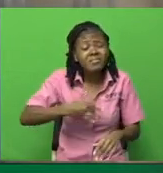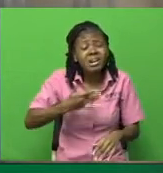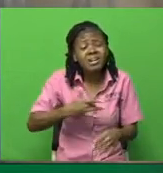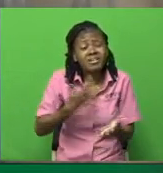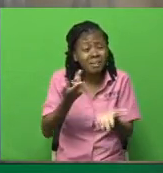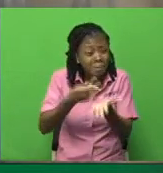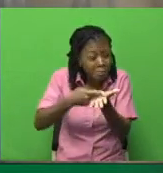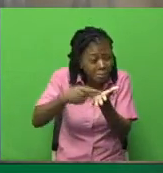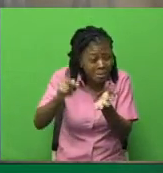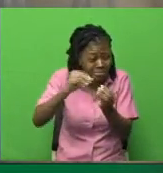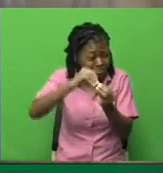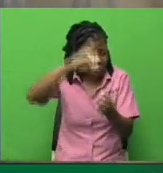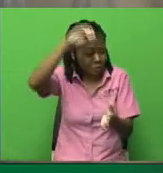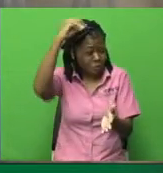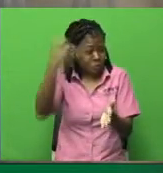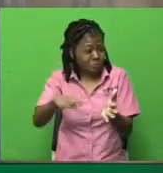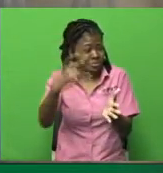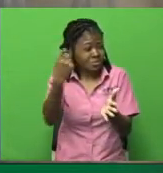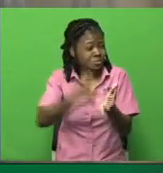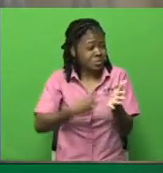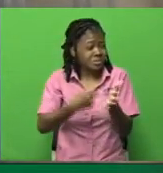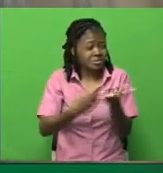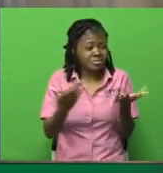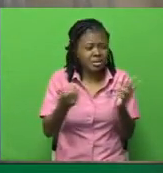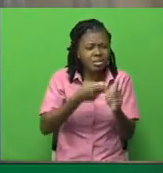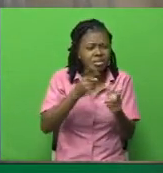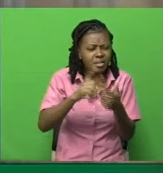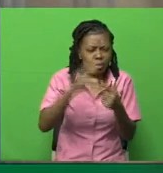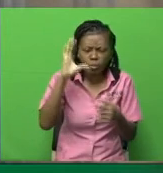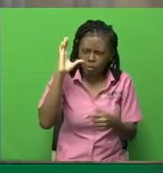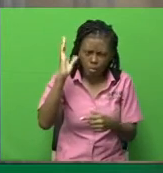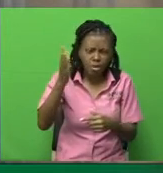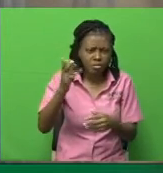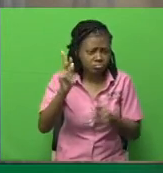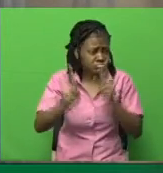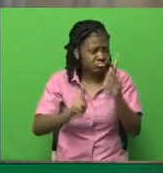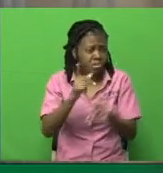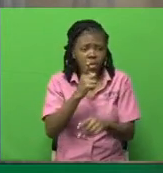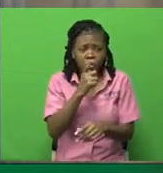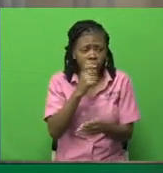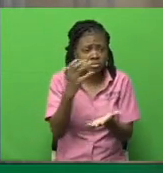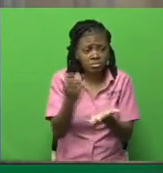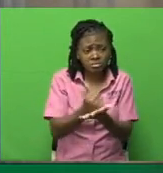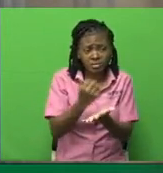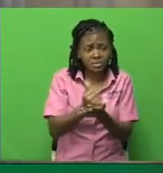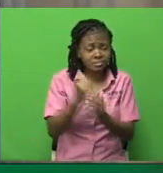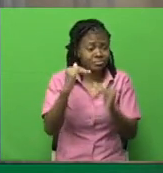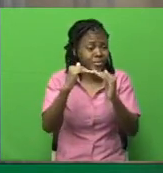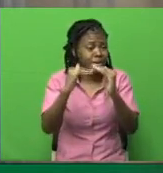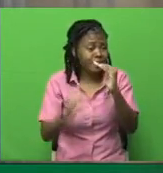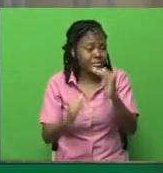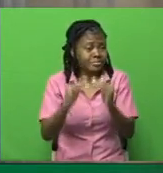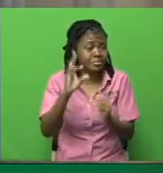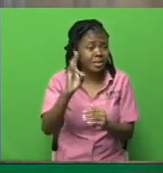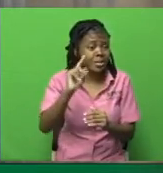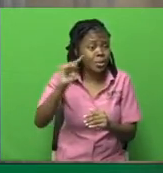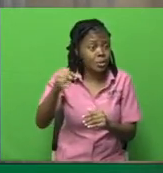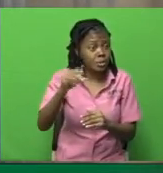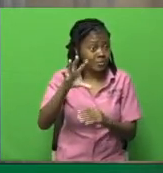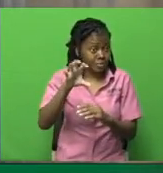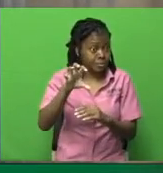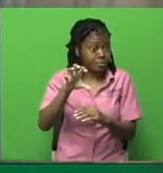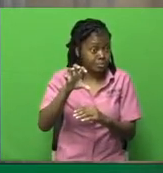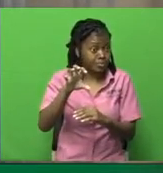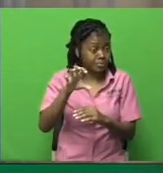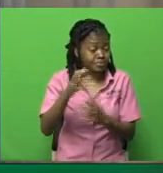a thousand dollar fuel grant for persons earning under 7 500 a month register a br or